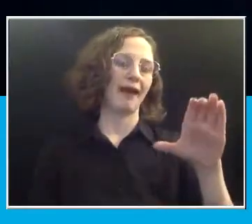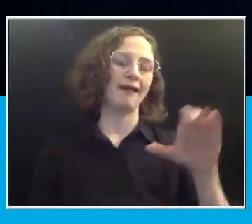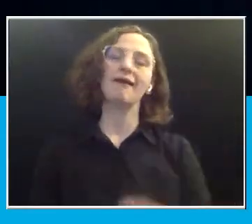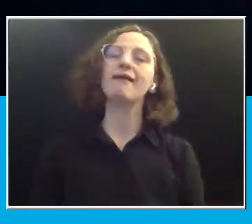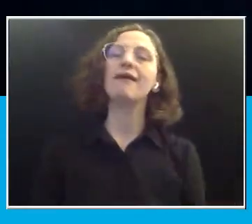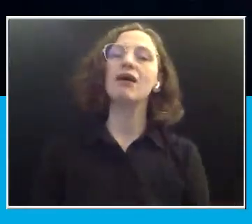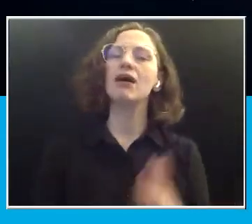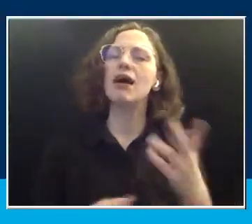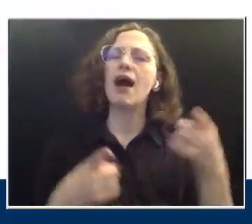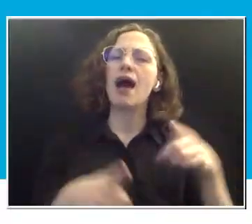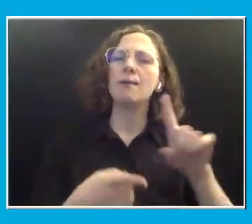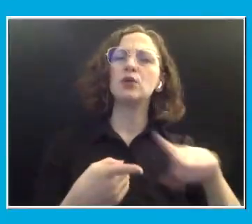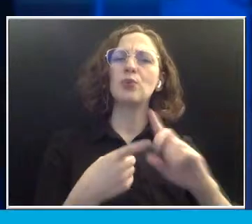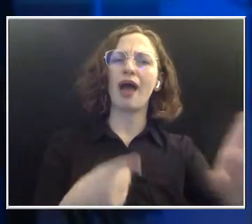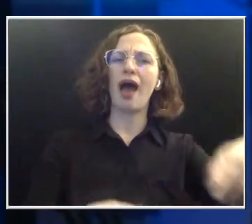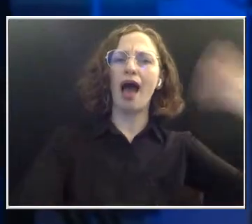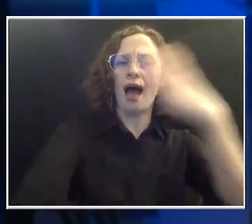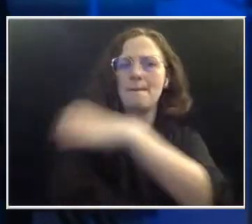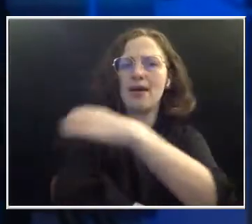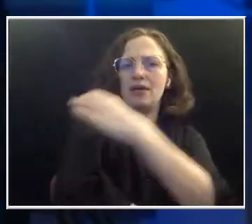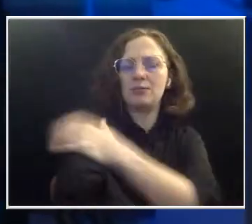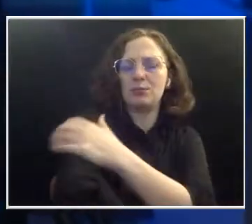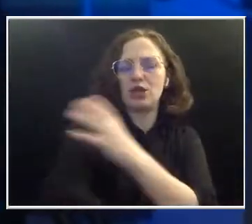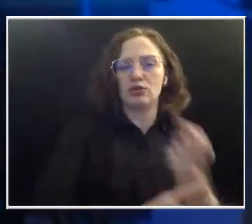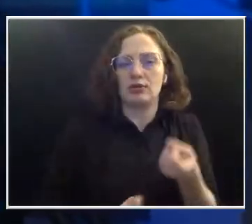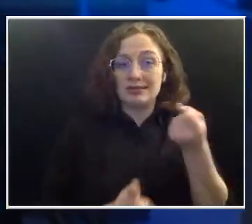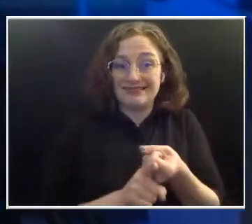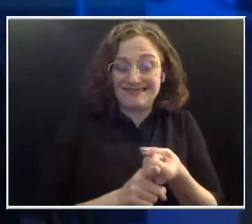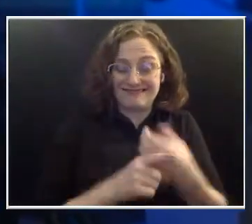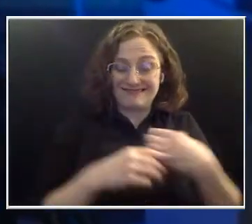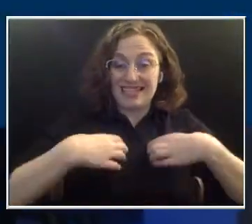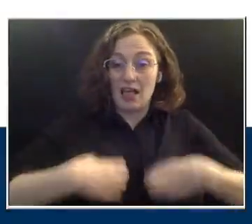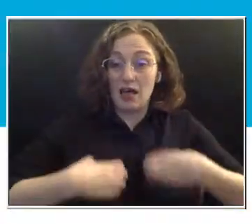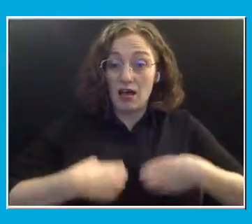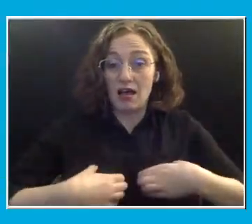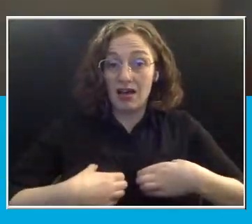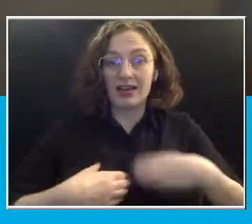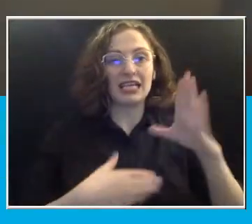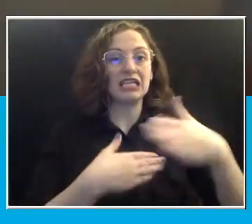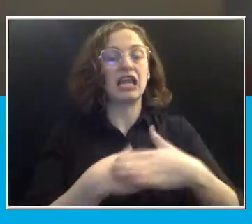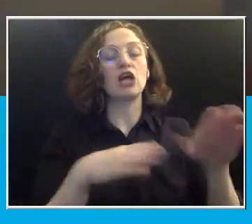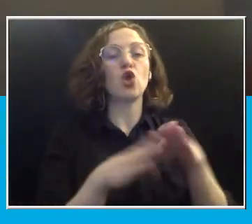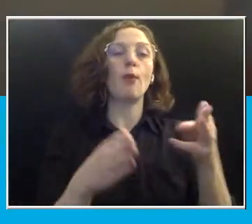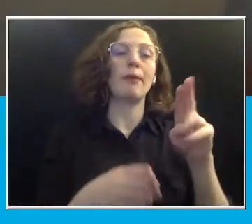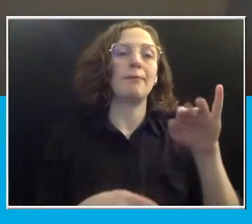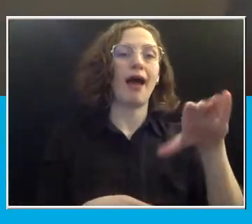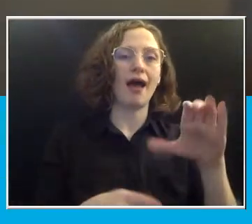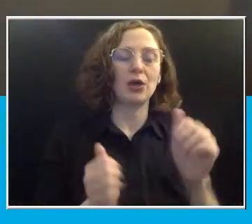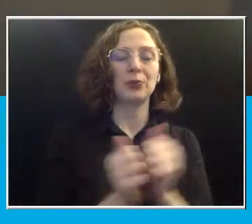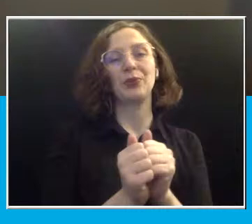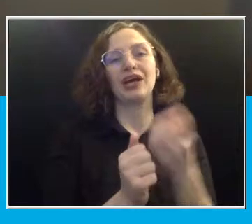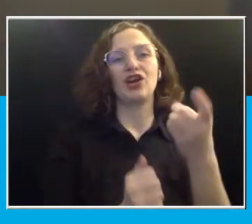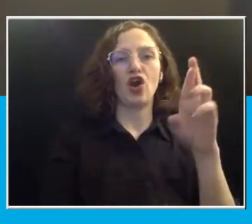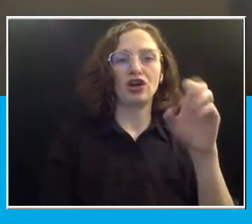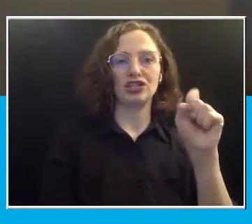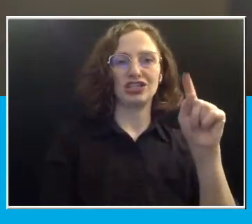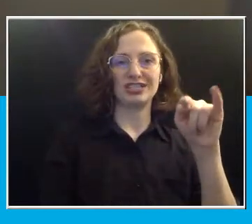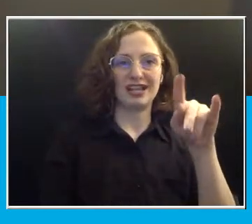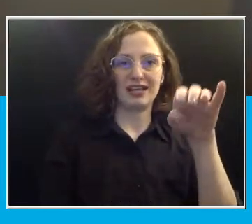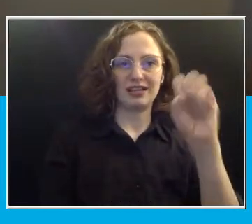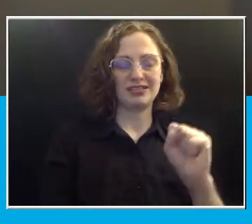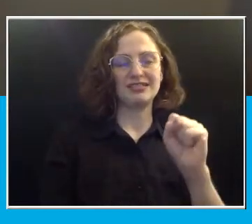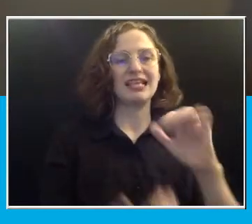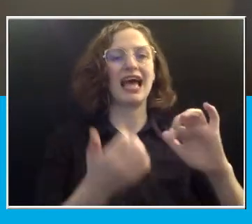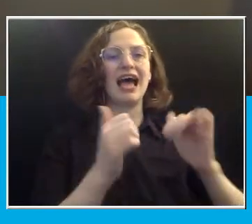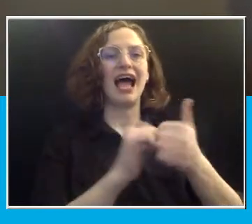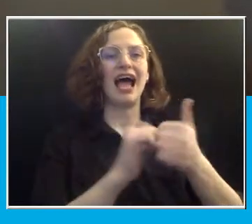reaches inside your lungs? I'm Jessica Lovell on the next Open Mics with Dr. Stites, the changing treatments for pulmonary hypertension.